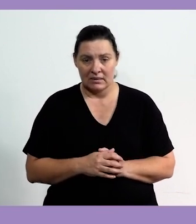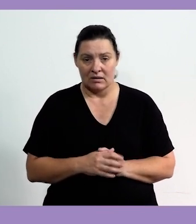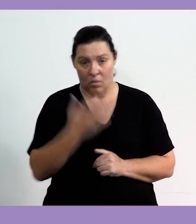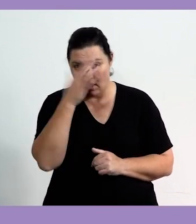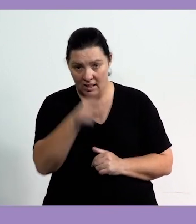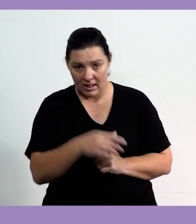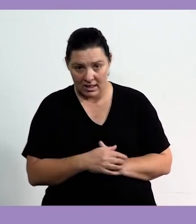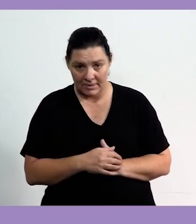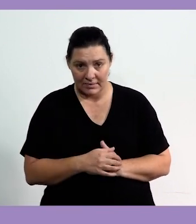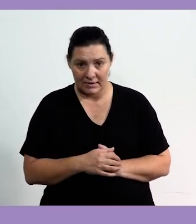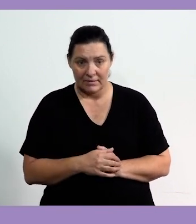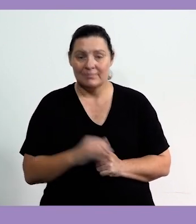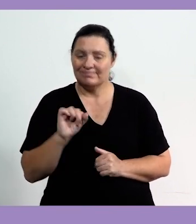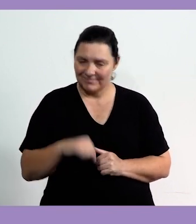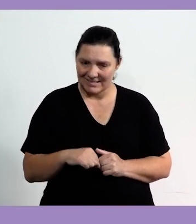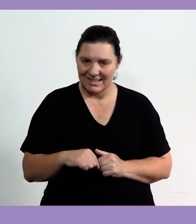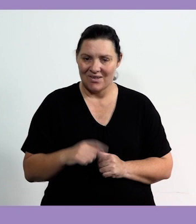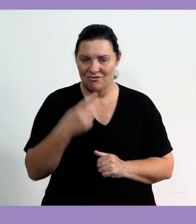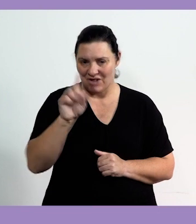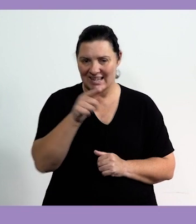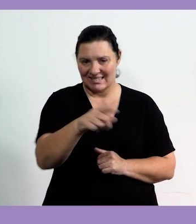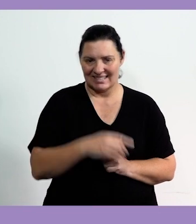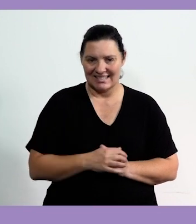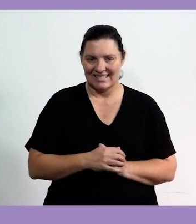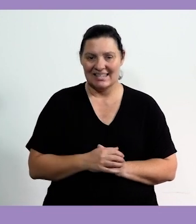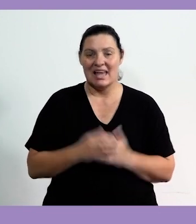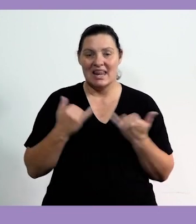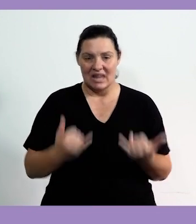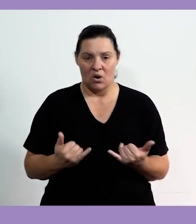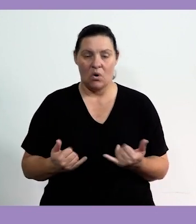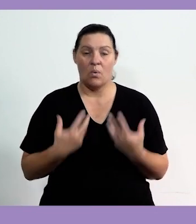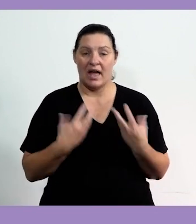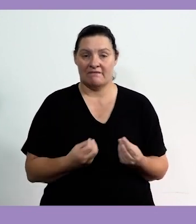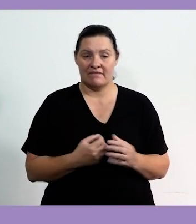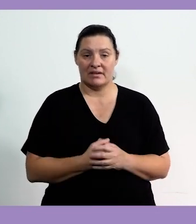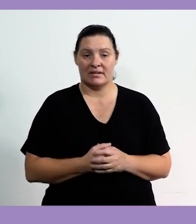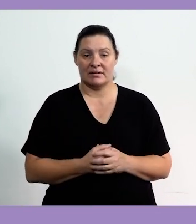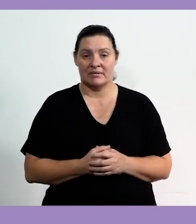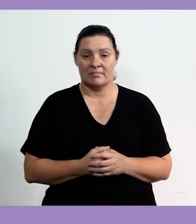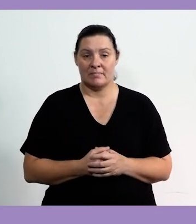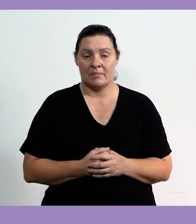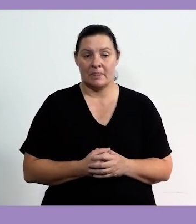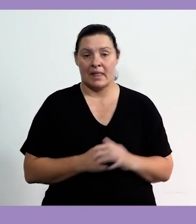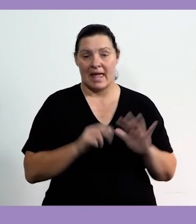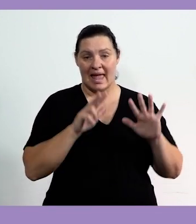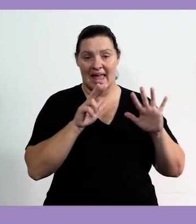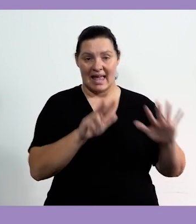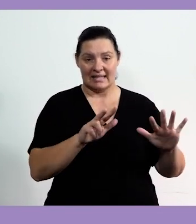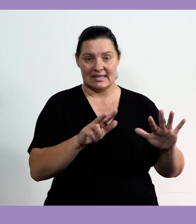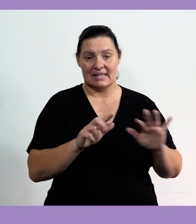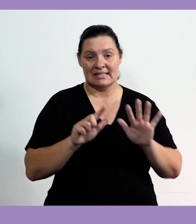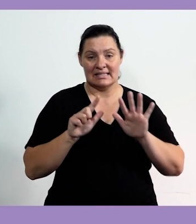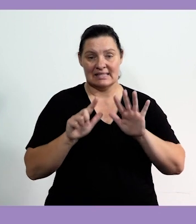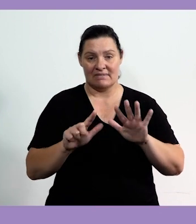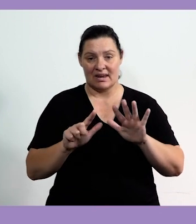answer going to be here? Do you know? Yes, you are correct. We are going to have